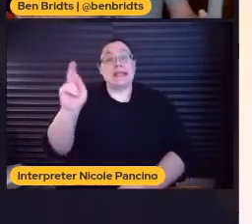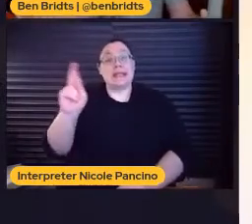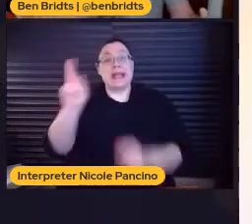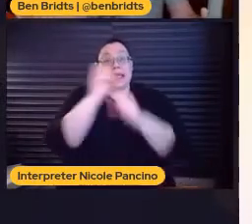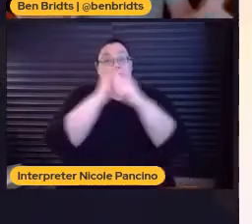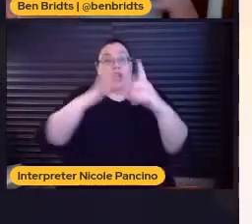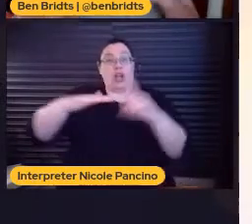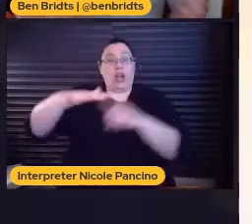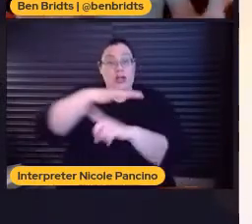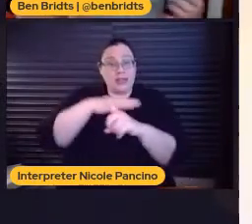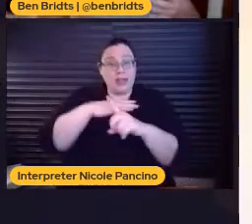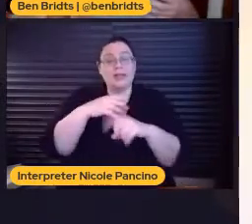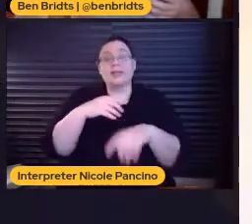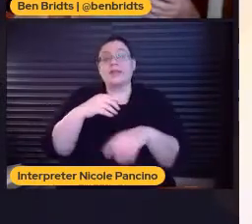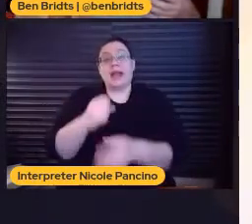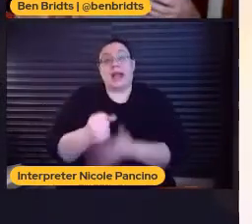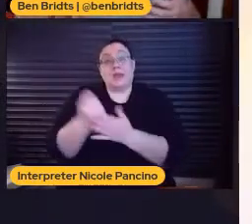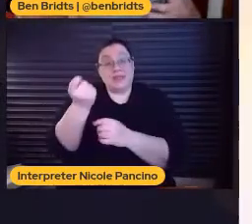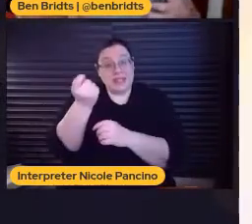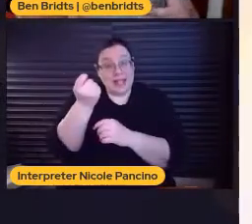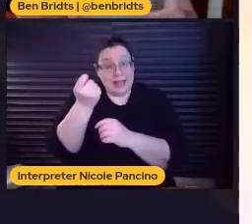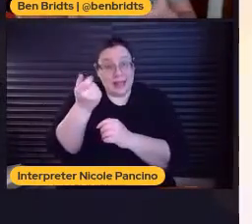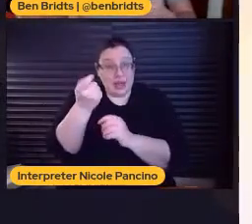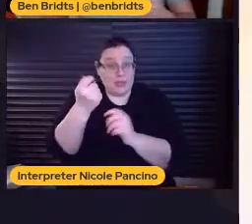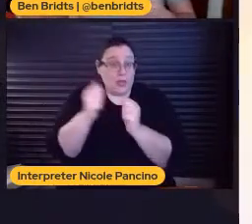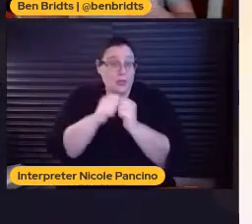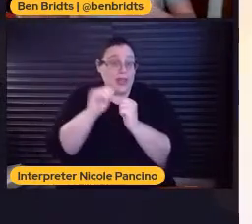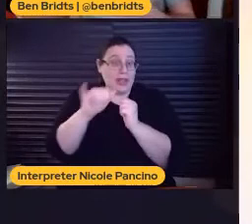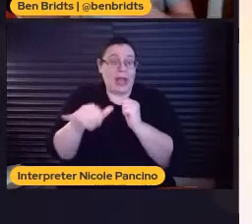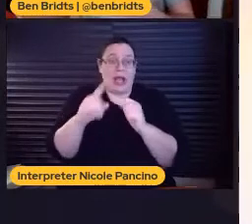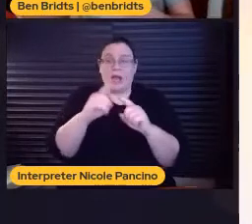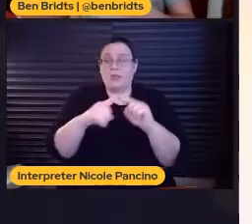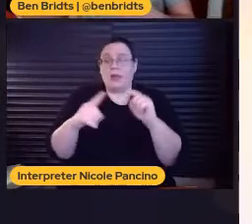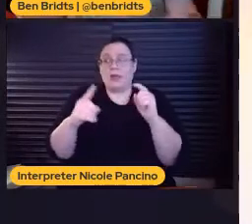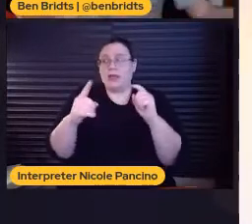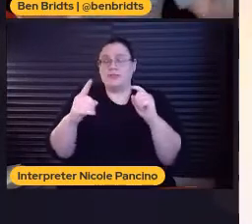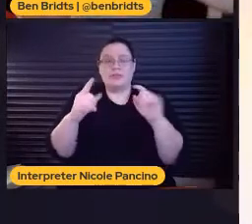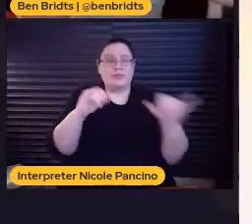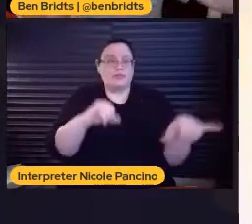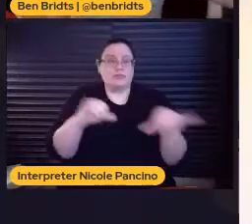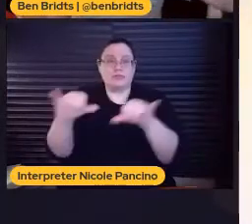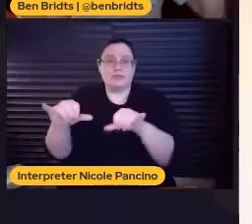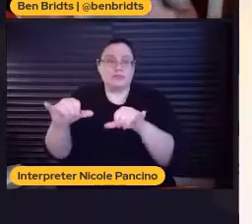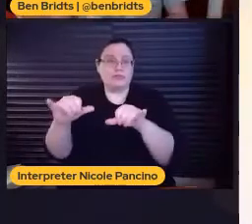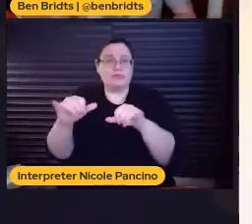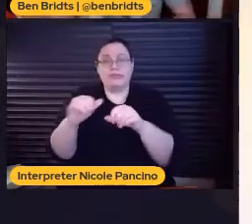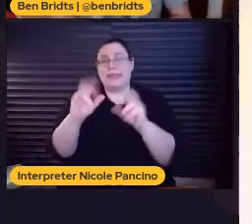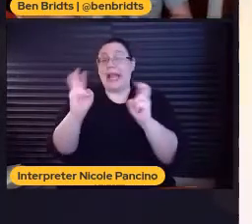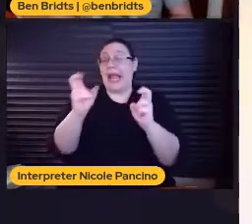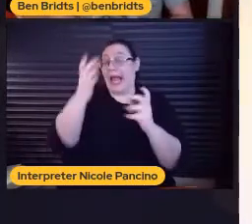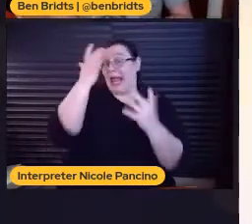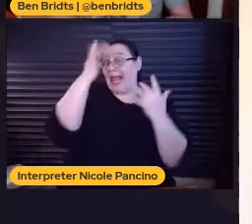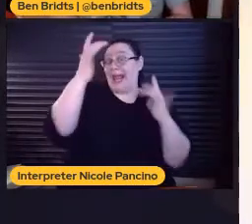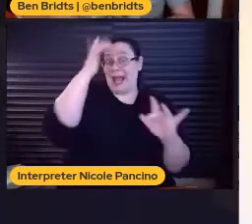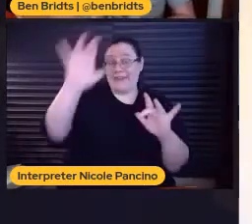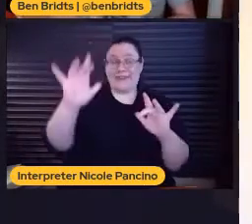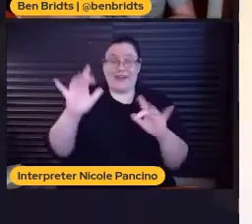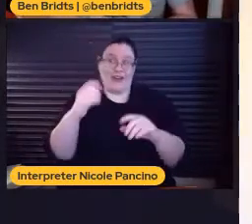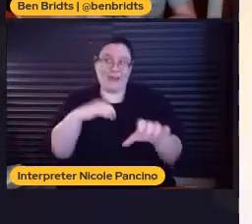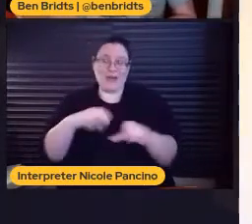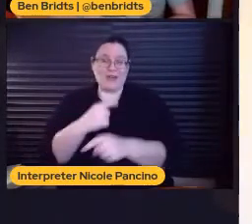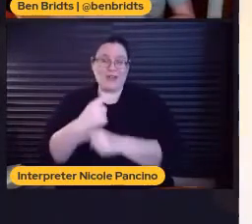context.json helps a little bit with that, but just like with the being clever reflex of am I doing the right